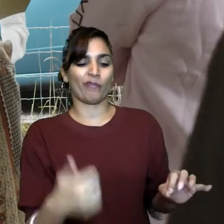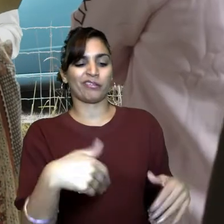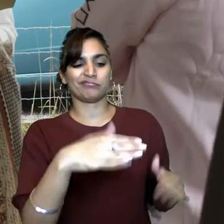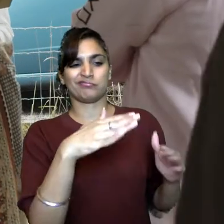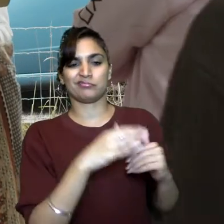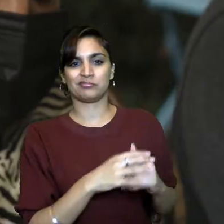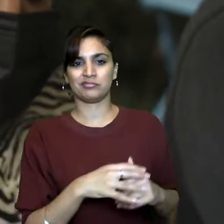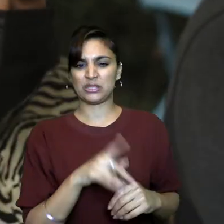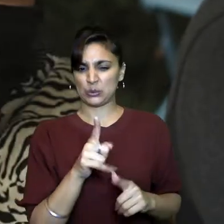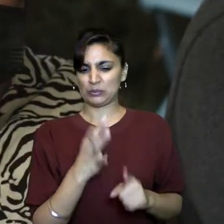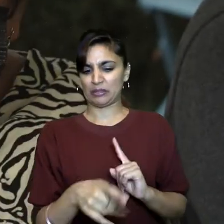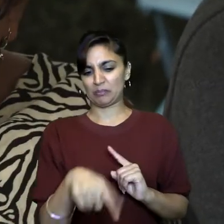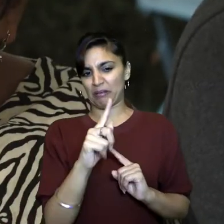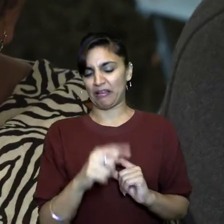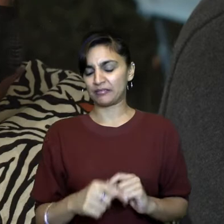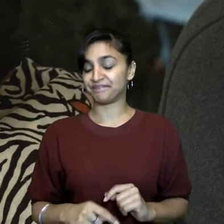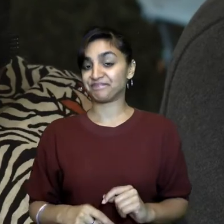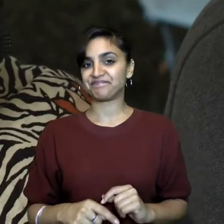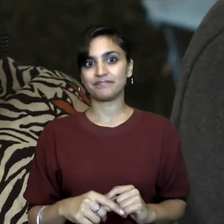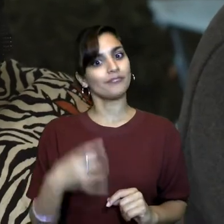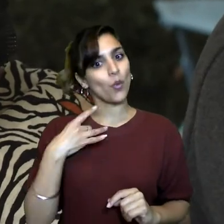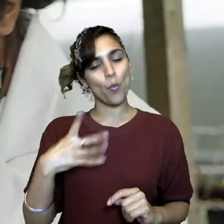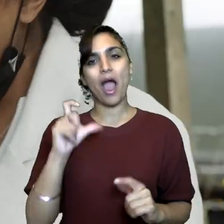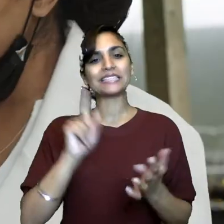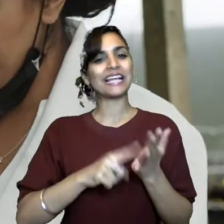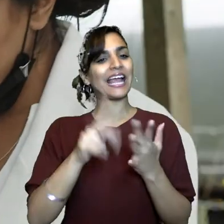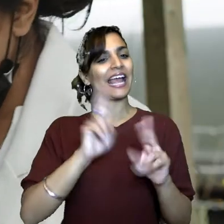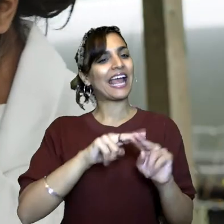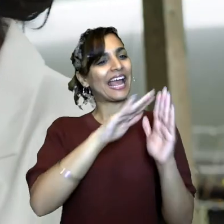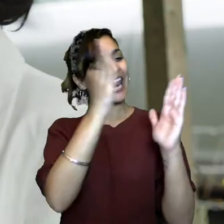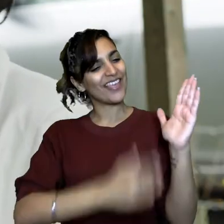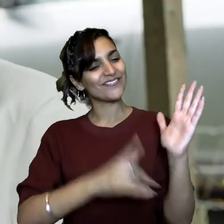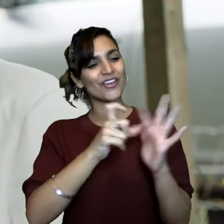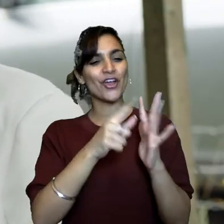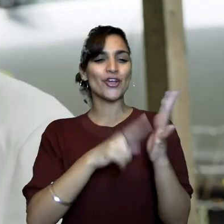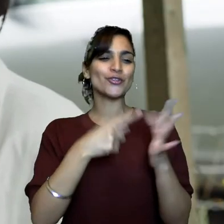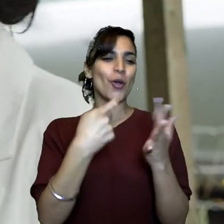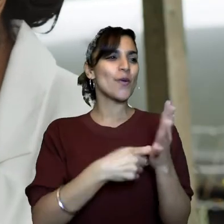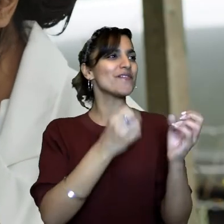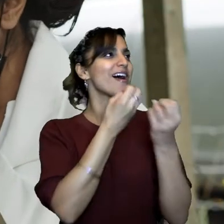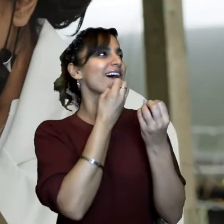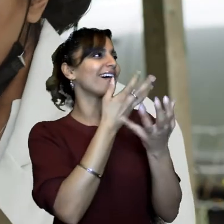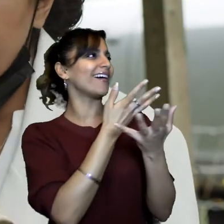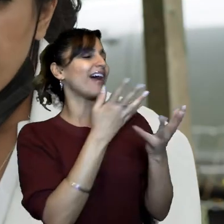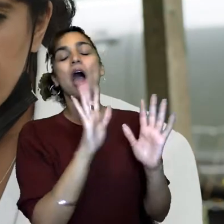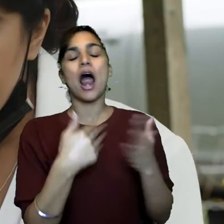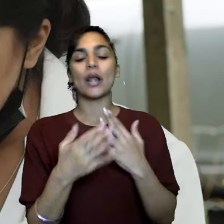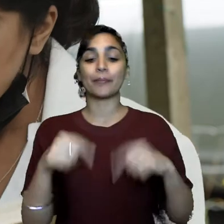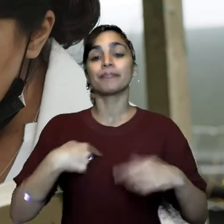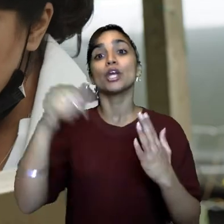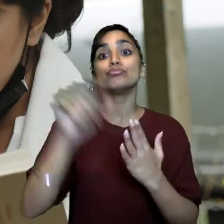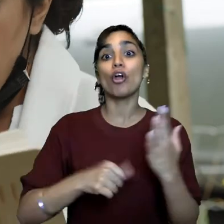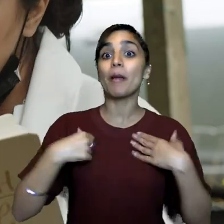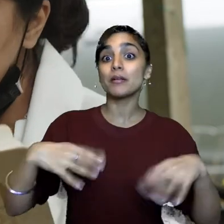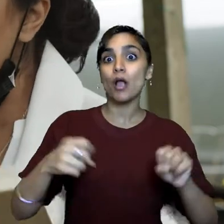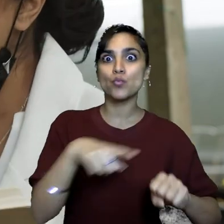especially you. White Cliffs of Dover. Ah stunning. I'm starting this program by example just to prove that it really